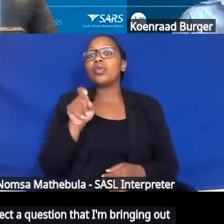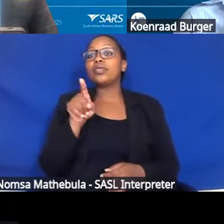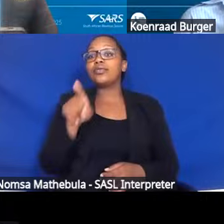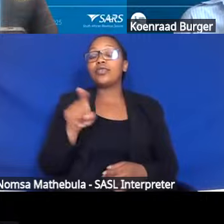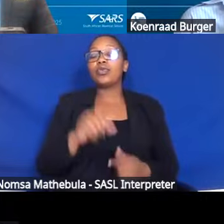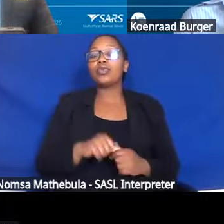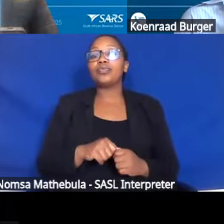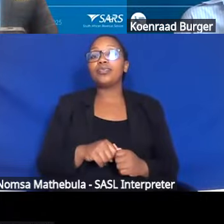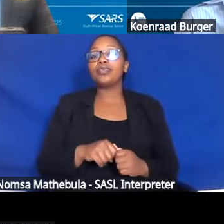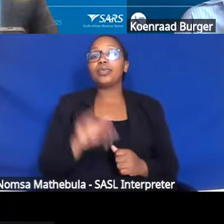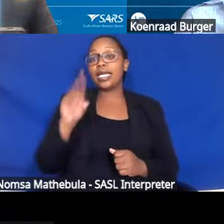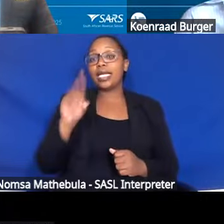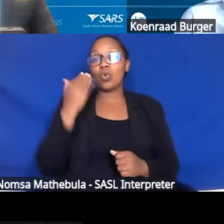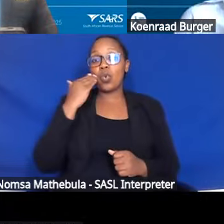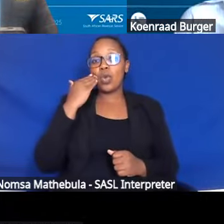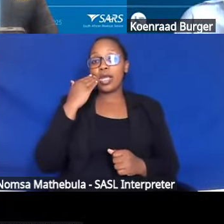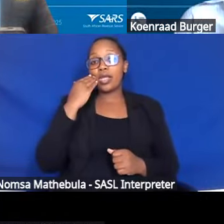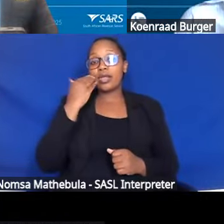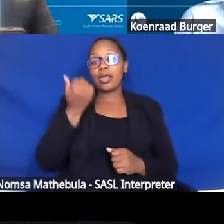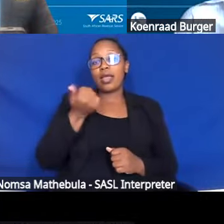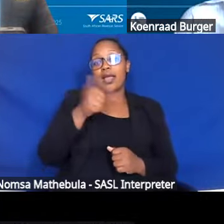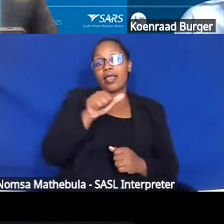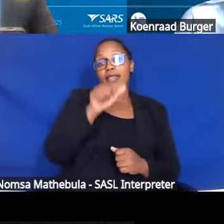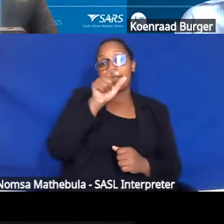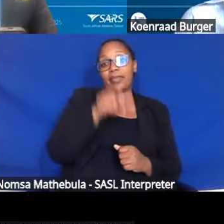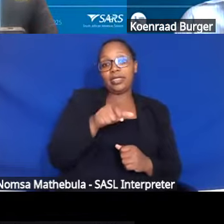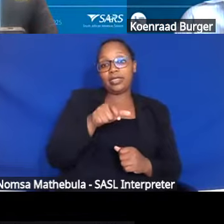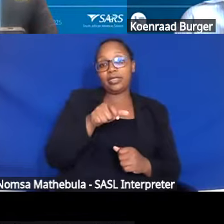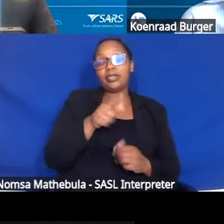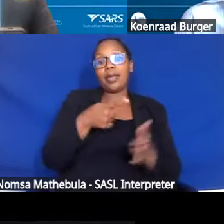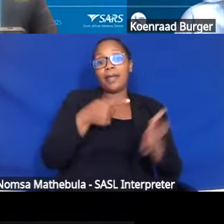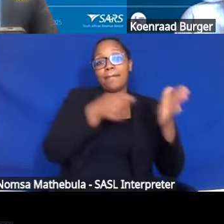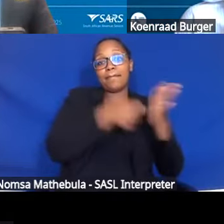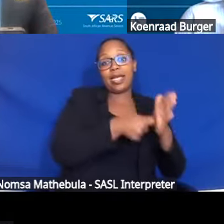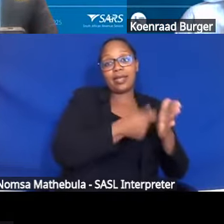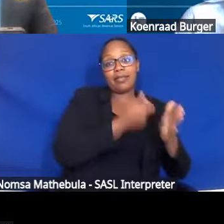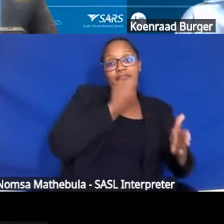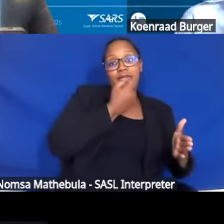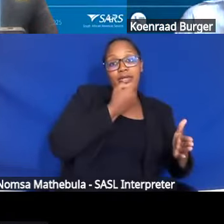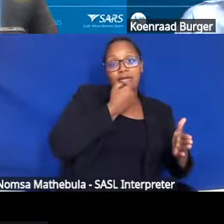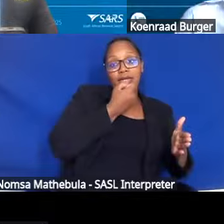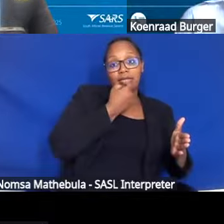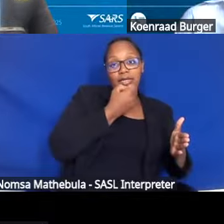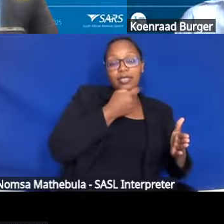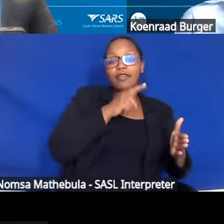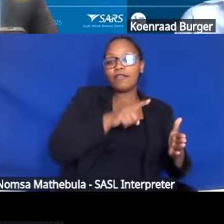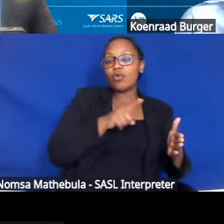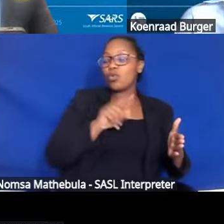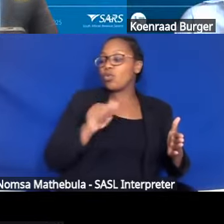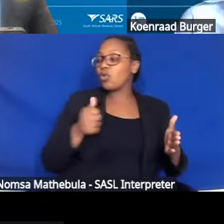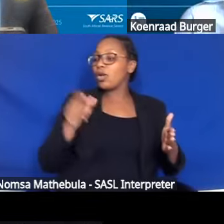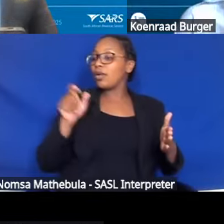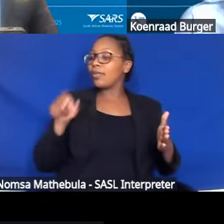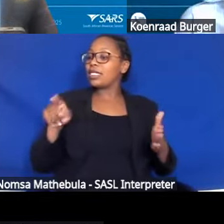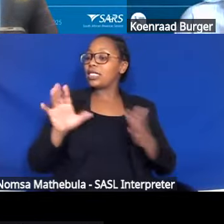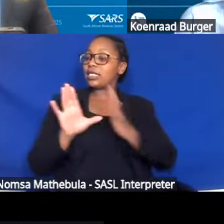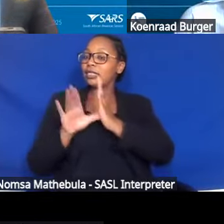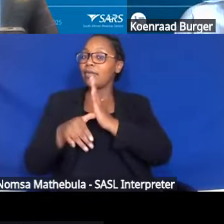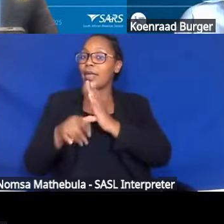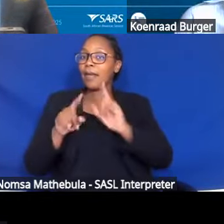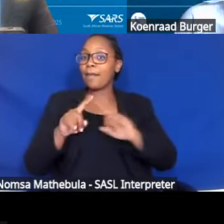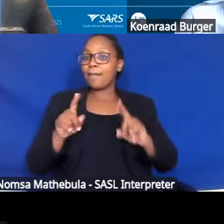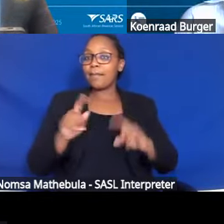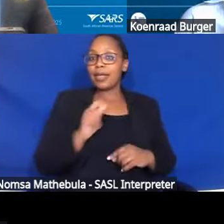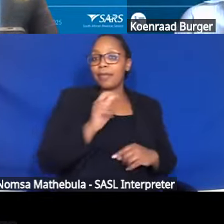is involved in covering medication, thus it is not covered out of my own pocket, how do